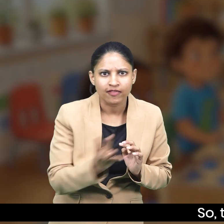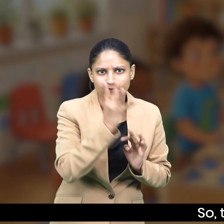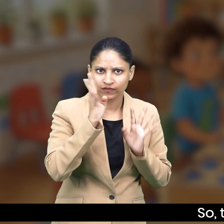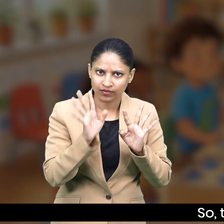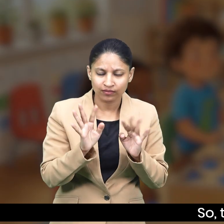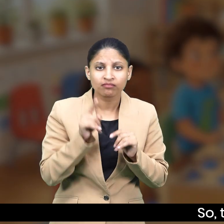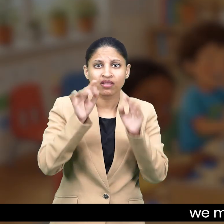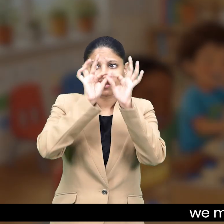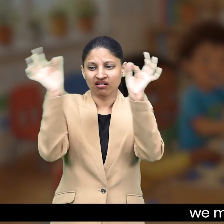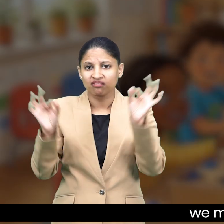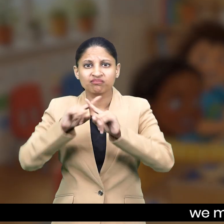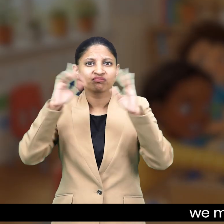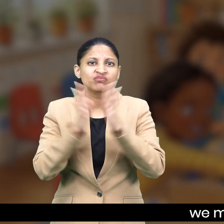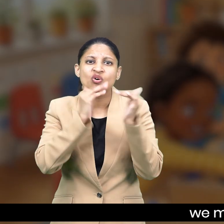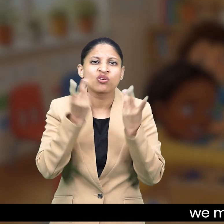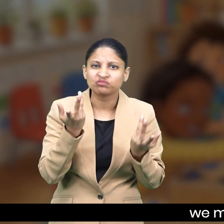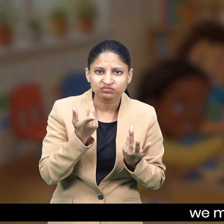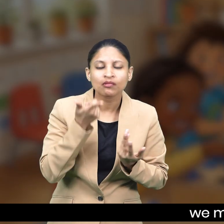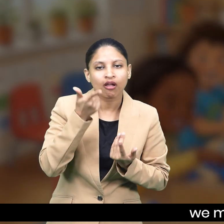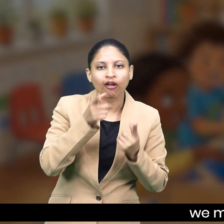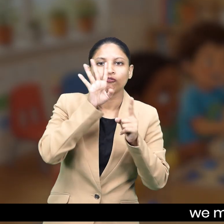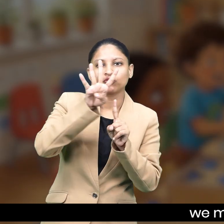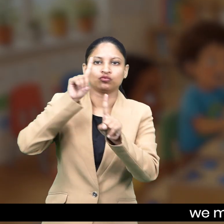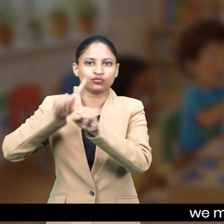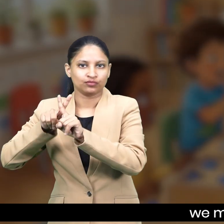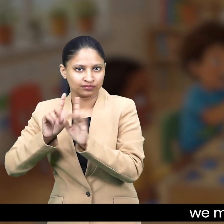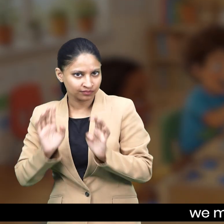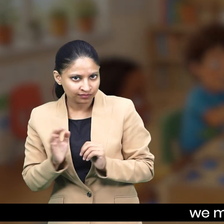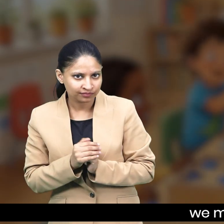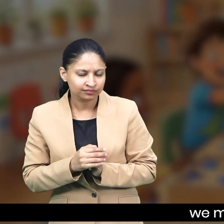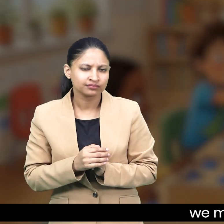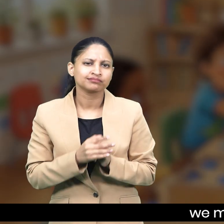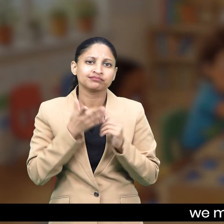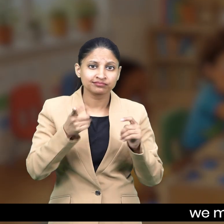its perimeter, we multiply one side by 4.